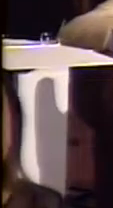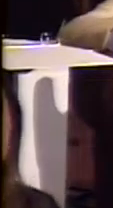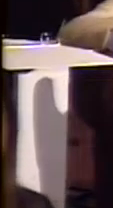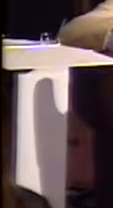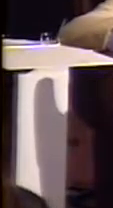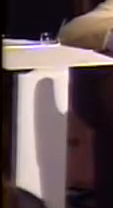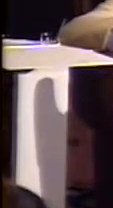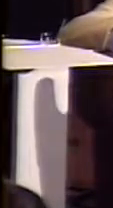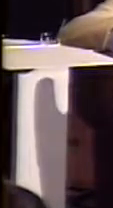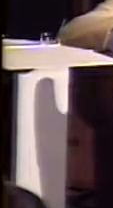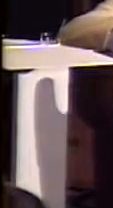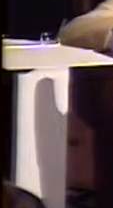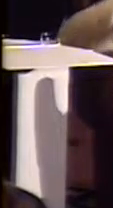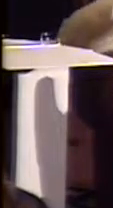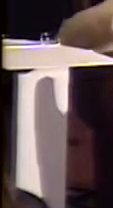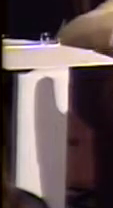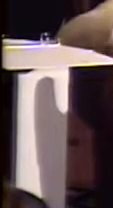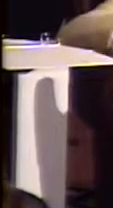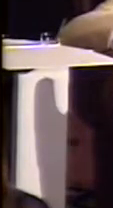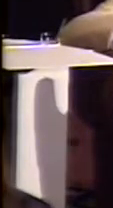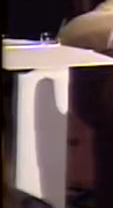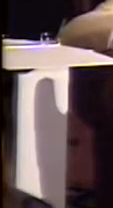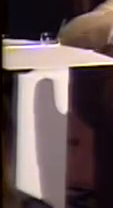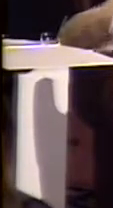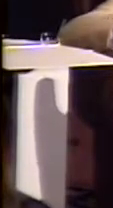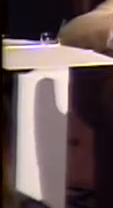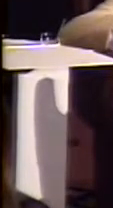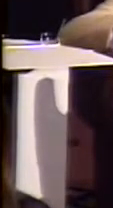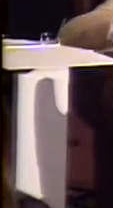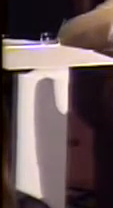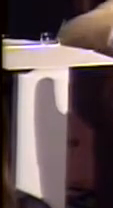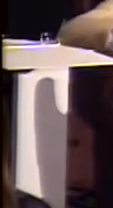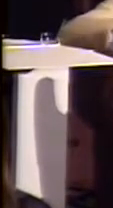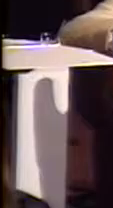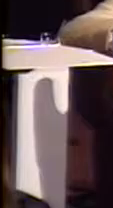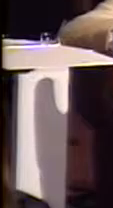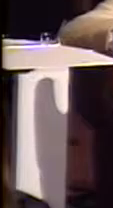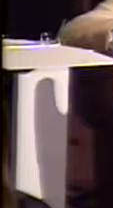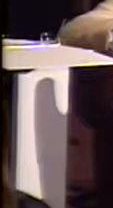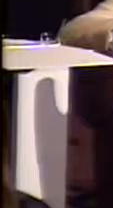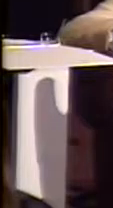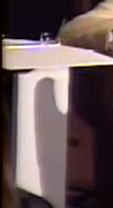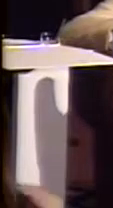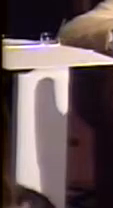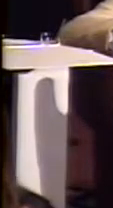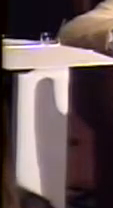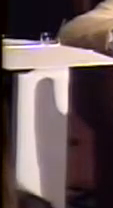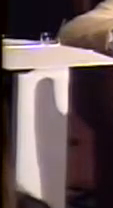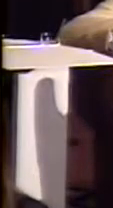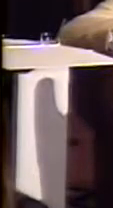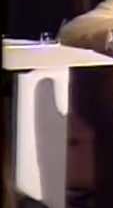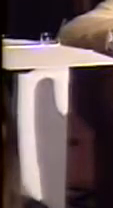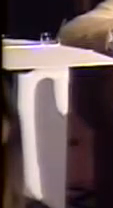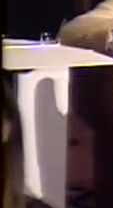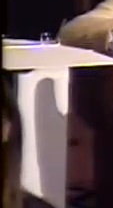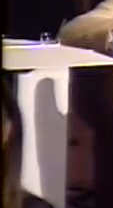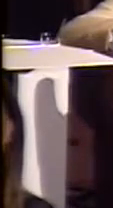to miss, so that we're not caught up in the imbalance of what Christmas can be. Notice as I